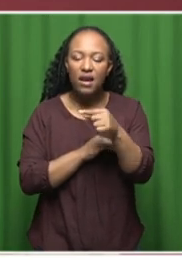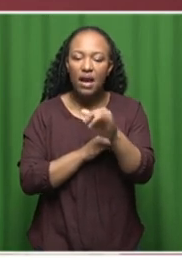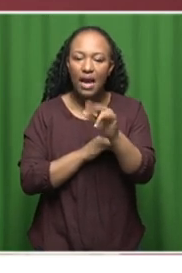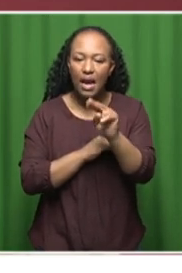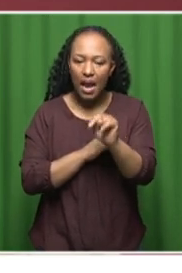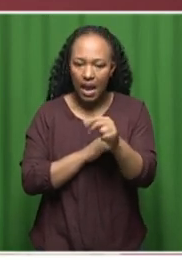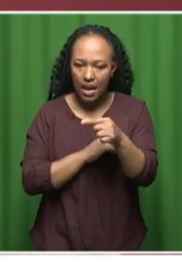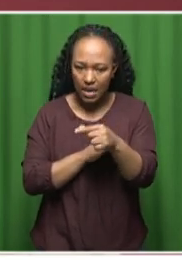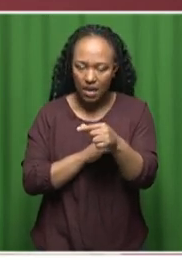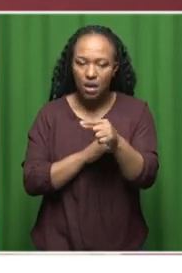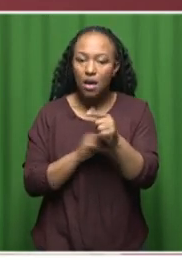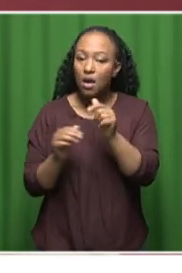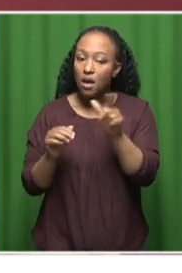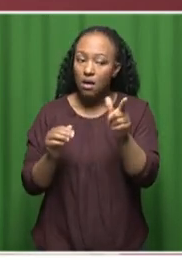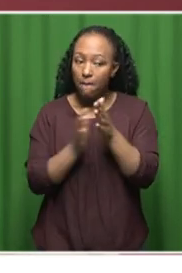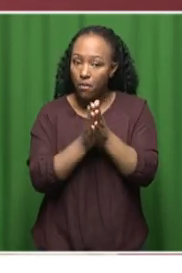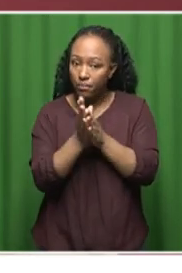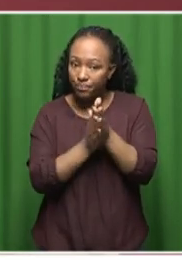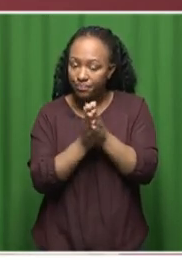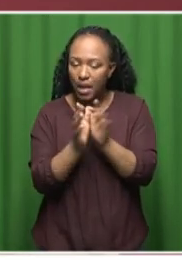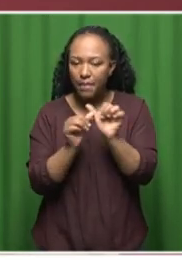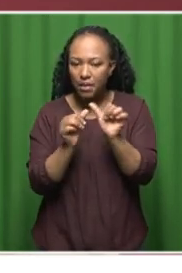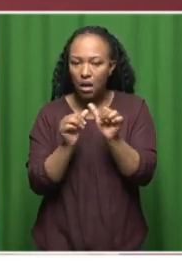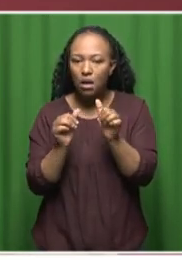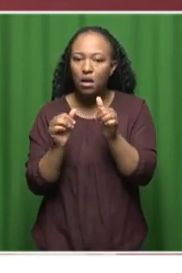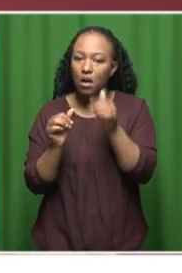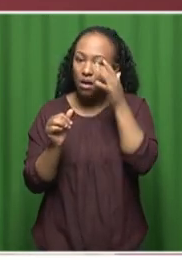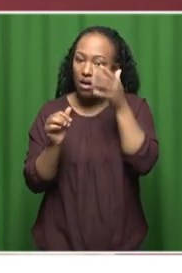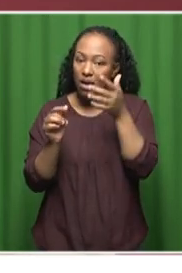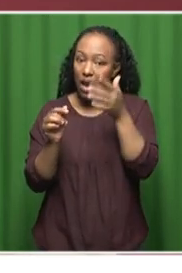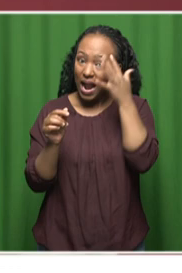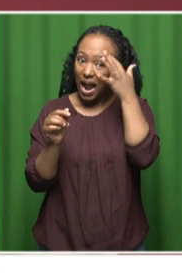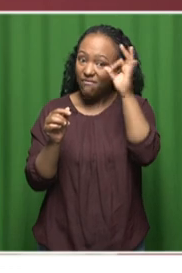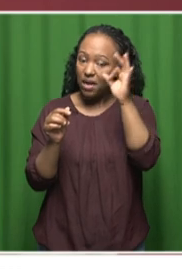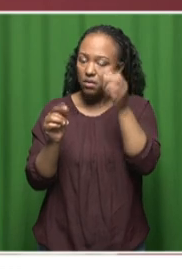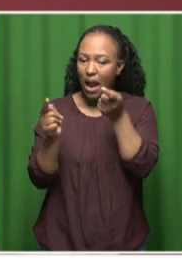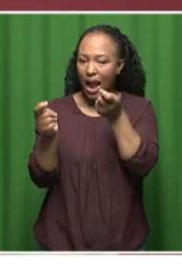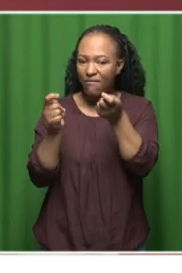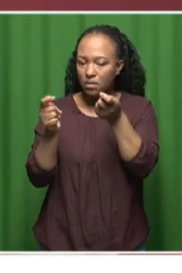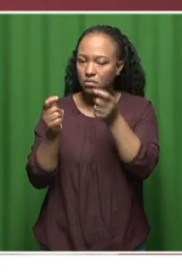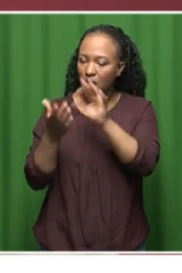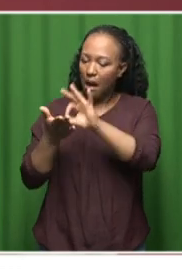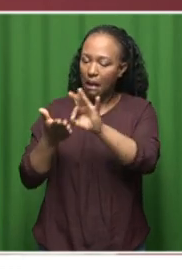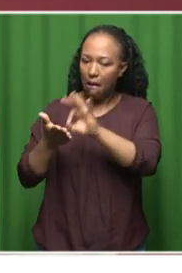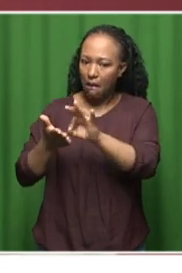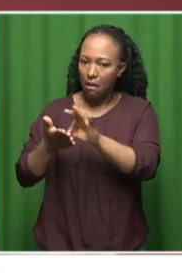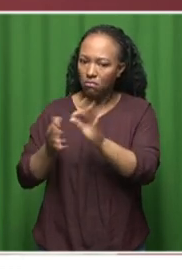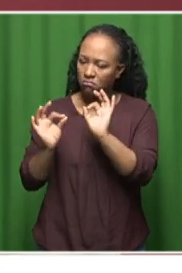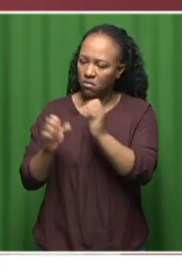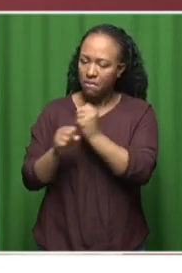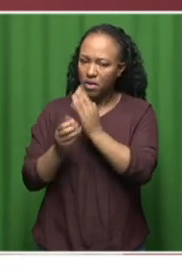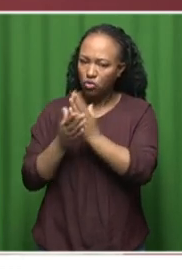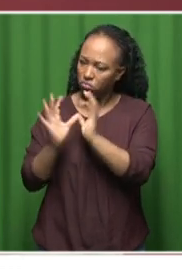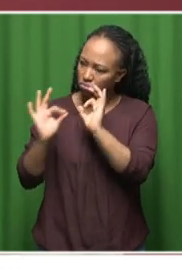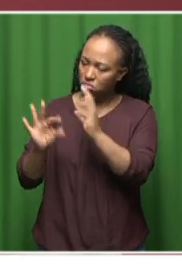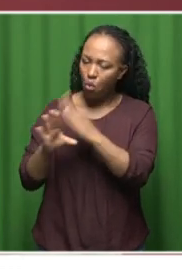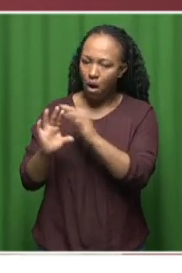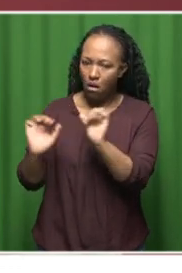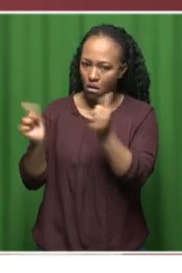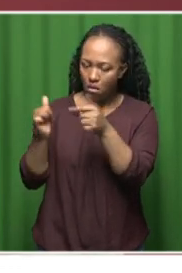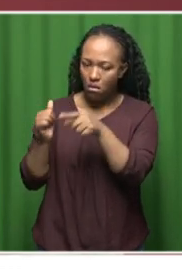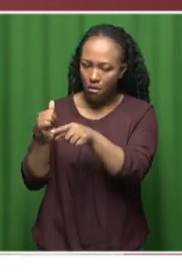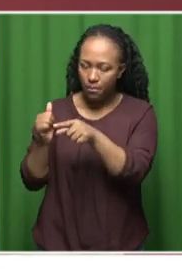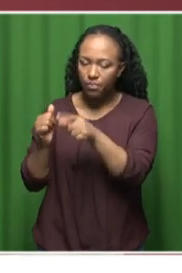governance, ensure that you have good systems working where you are governing at the micro level. Make sure Emfuleni is working. Make